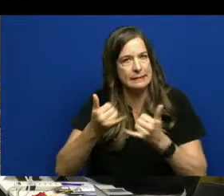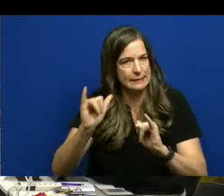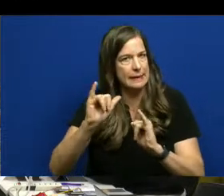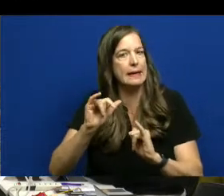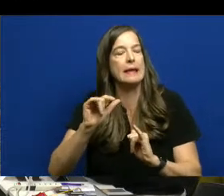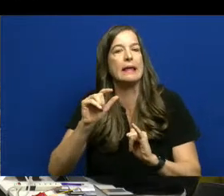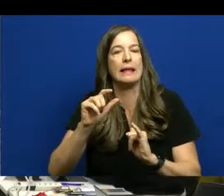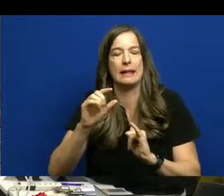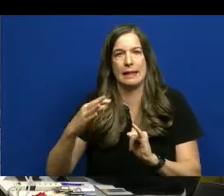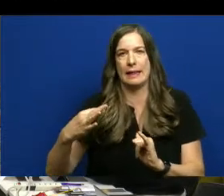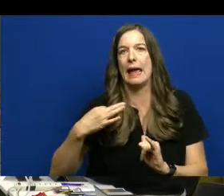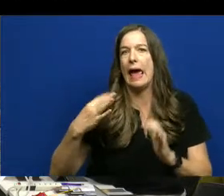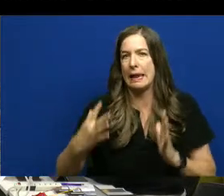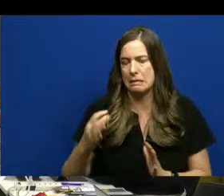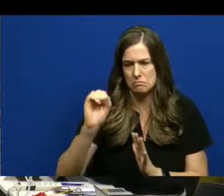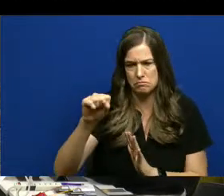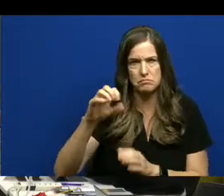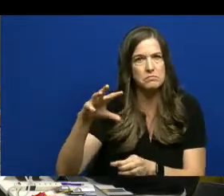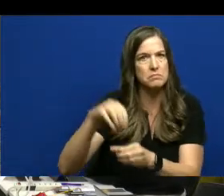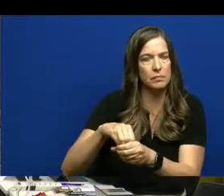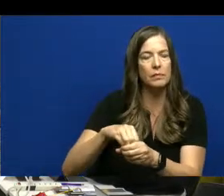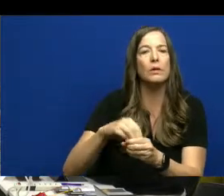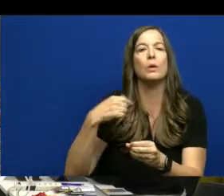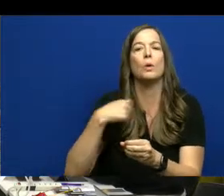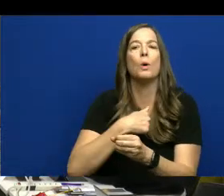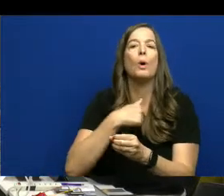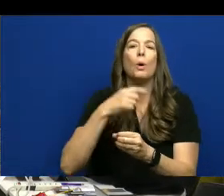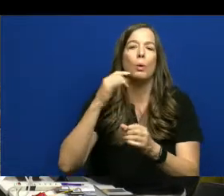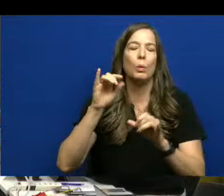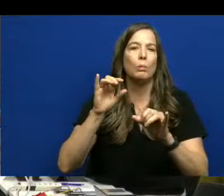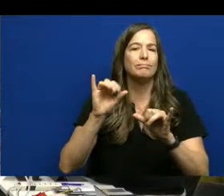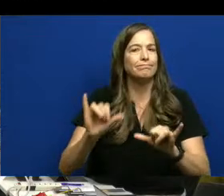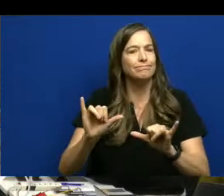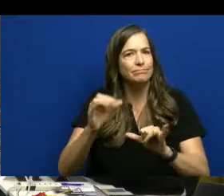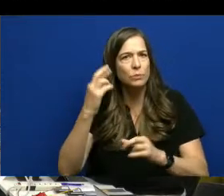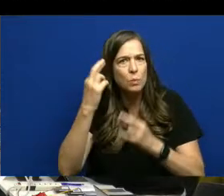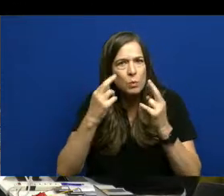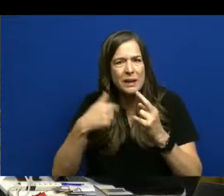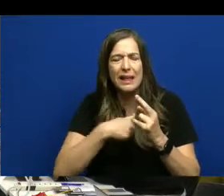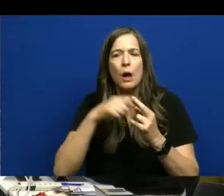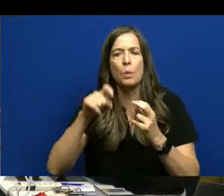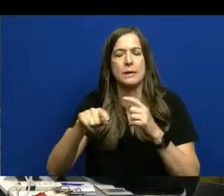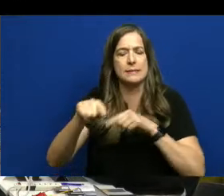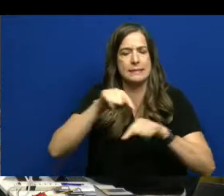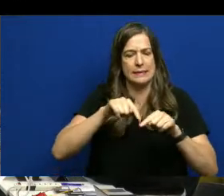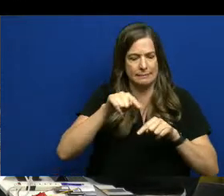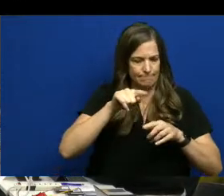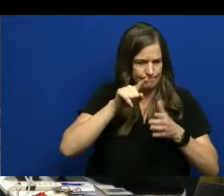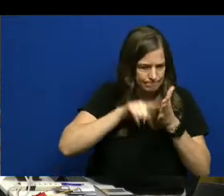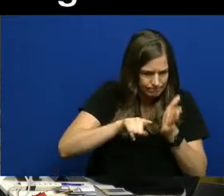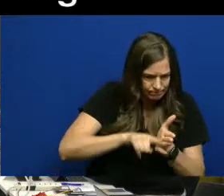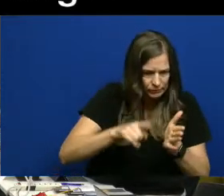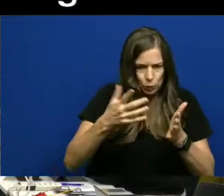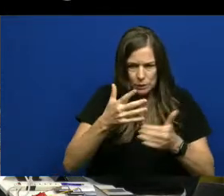We are suspending in order to analyze the steps, and we will discuss those steps tomorrow at our meeting on Zoom.